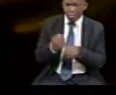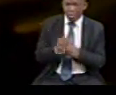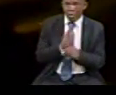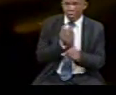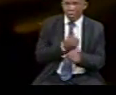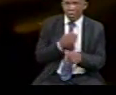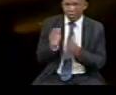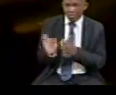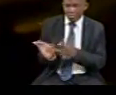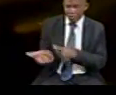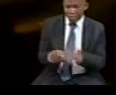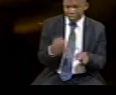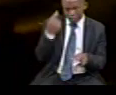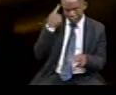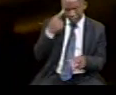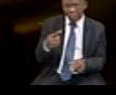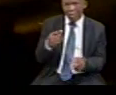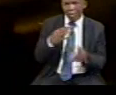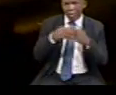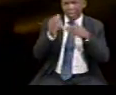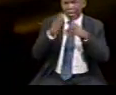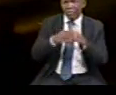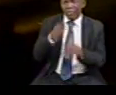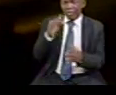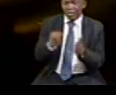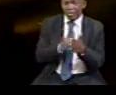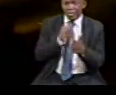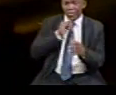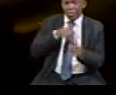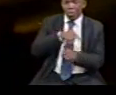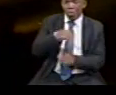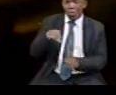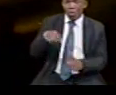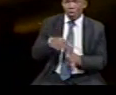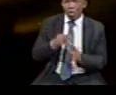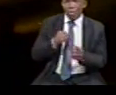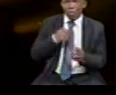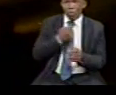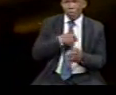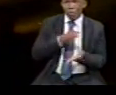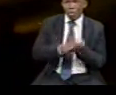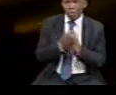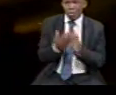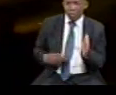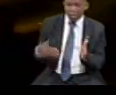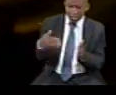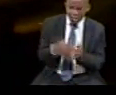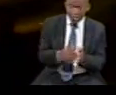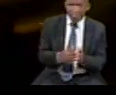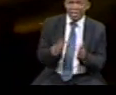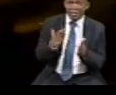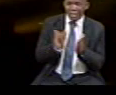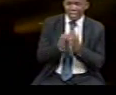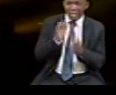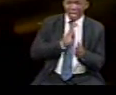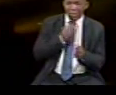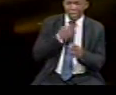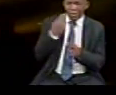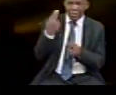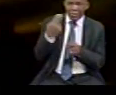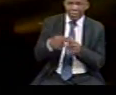when we become born again. Our name is written in the book of life. Our living righteous before the law. That is when we can